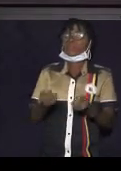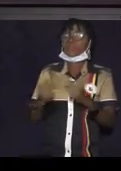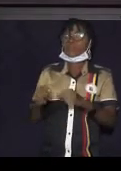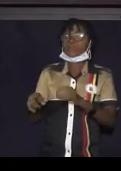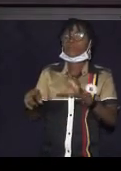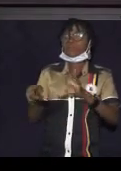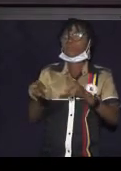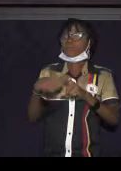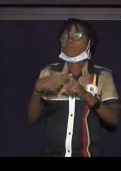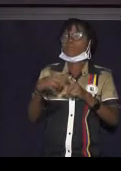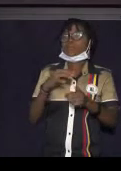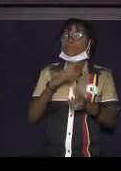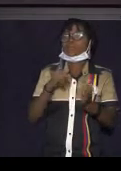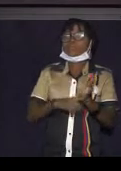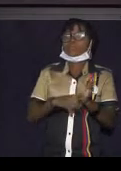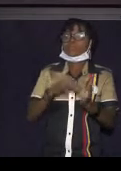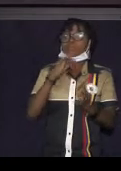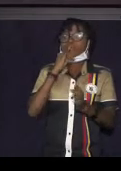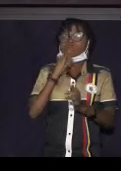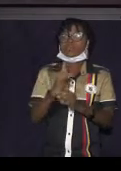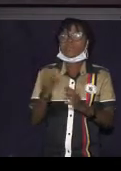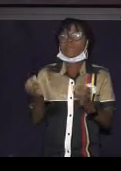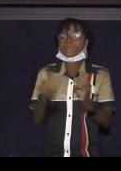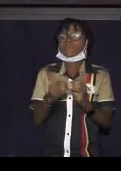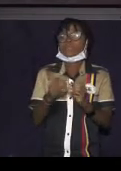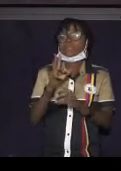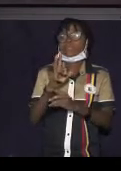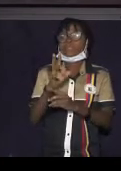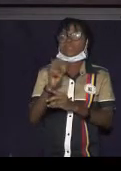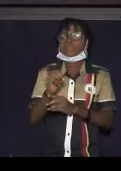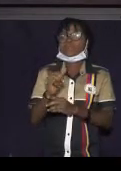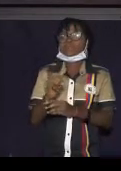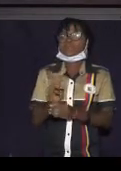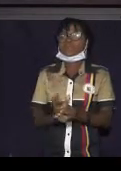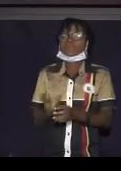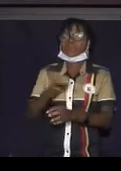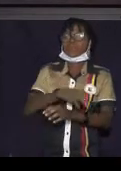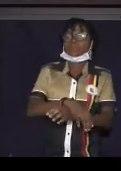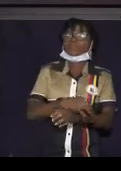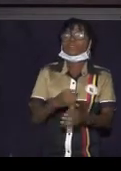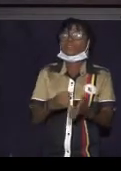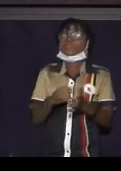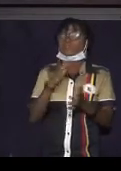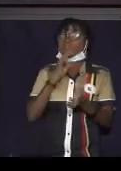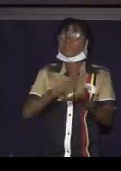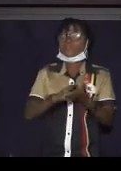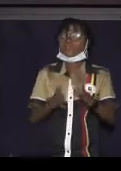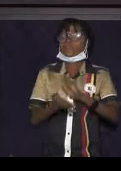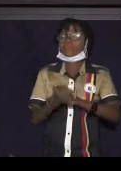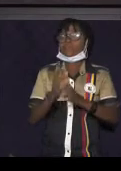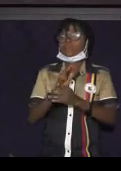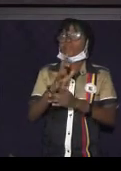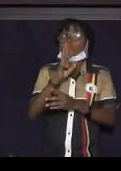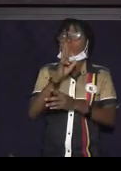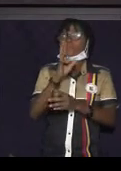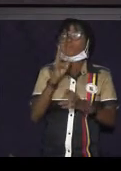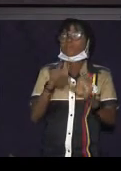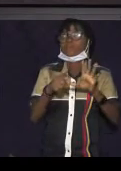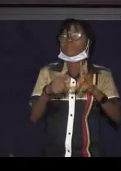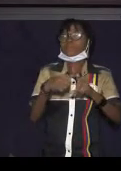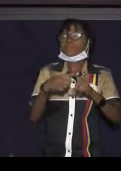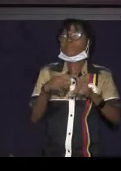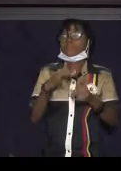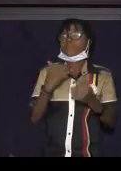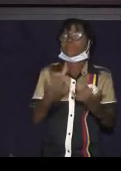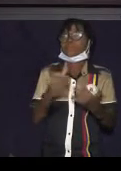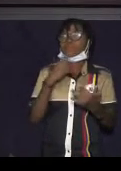positive. This is plus 3m crossing, it becomes negative on the left. Now that we're here, we